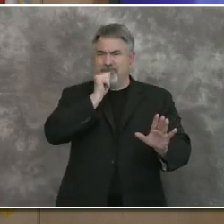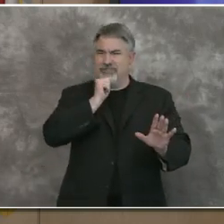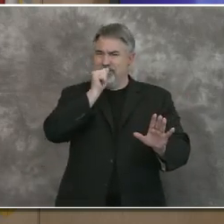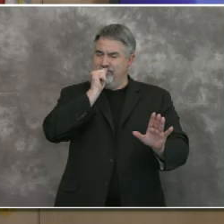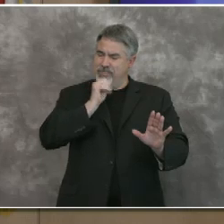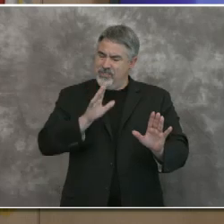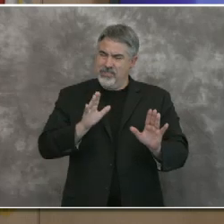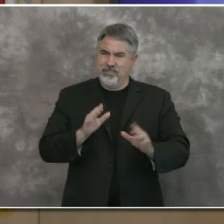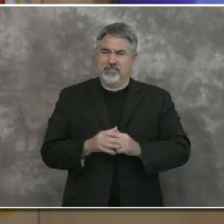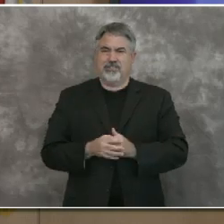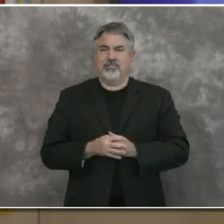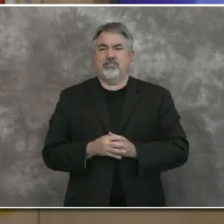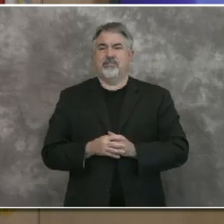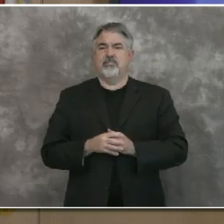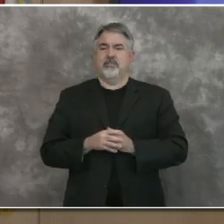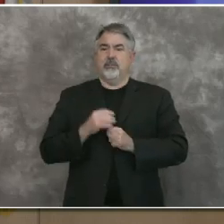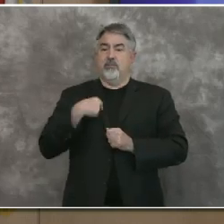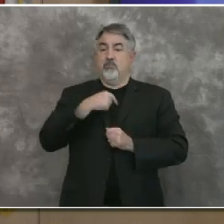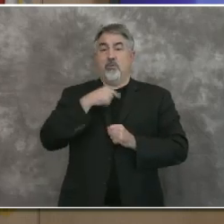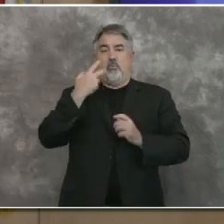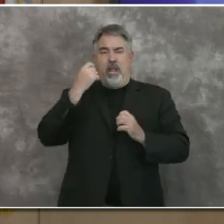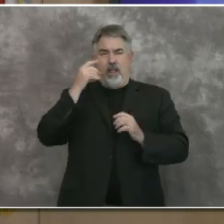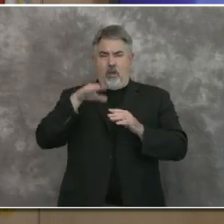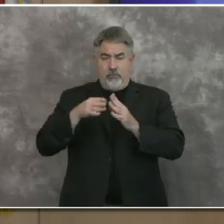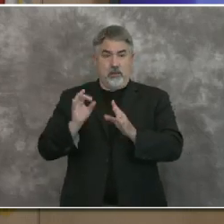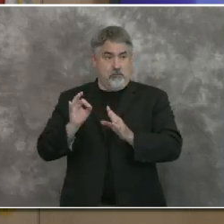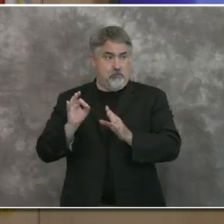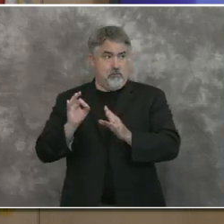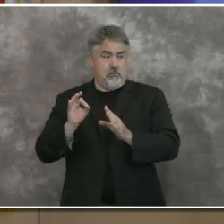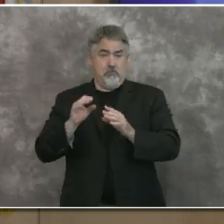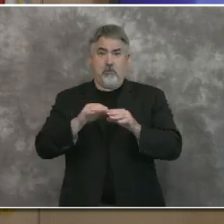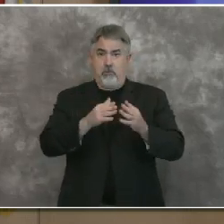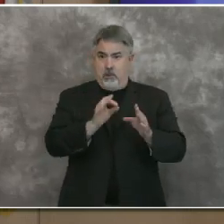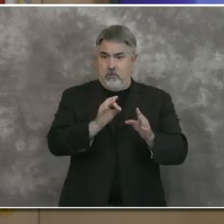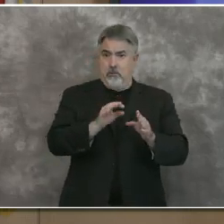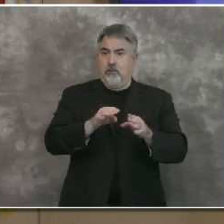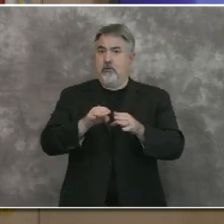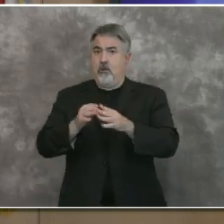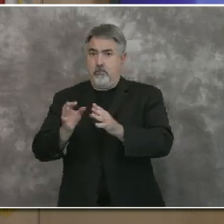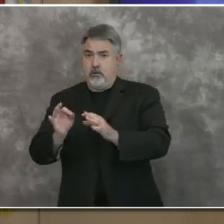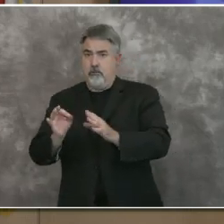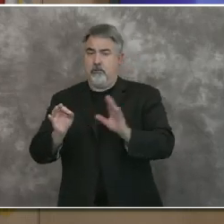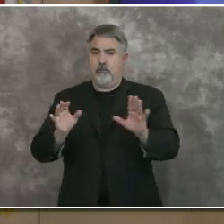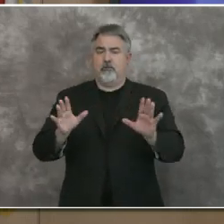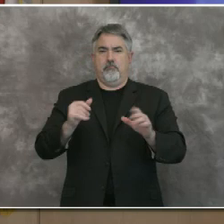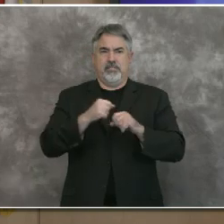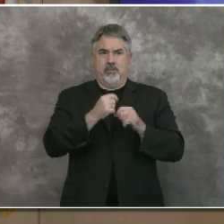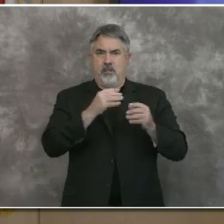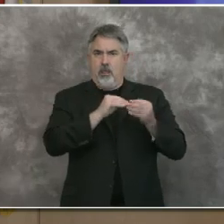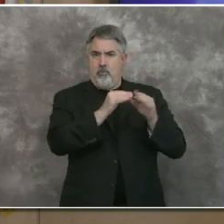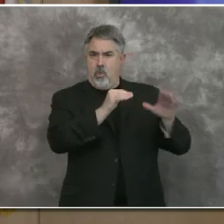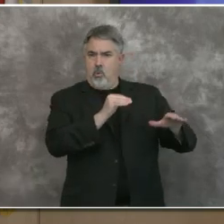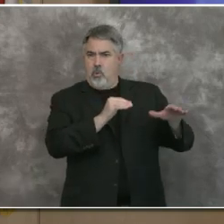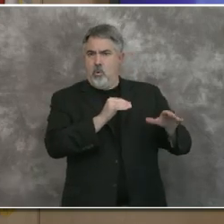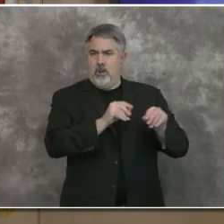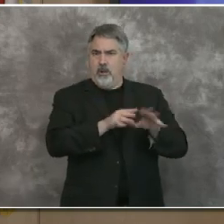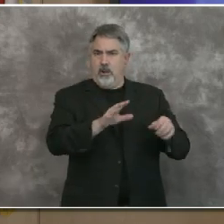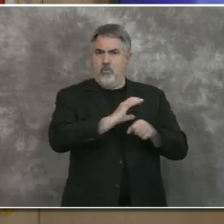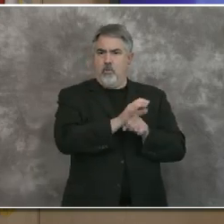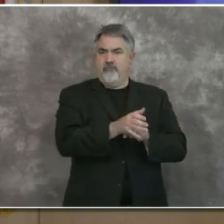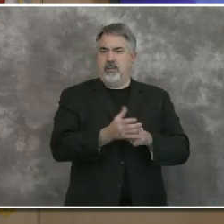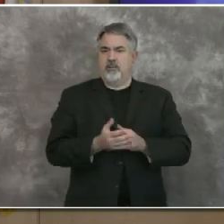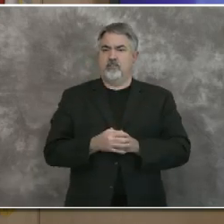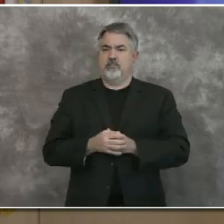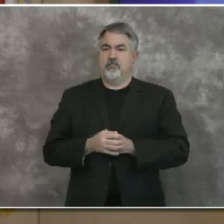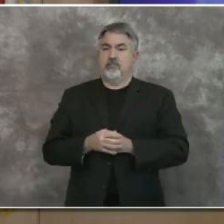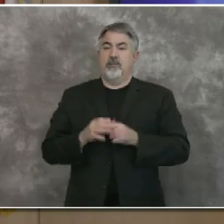to wisely and safely prepare for reopening. It's going to take time for customers, shoppers, and others